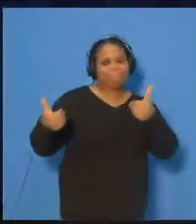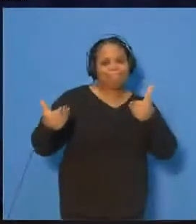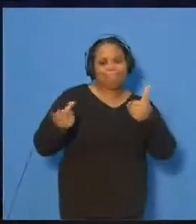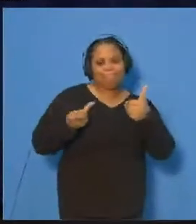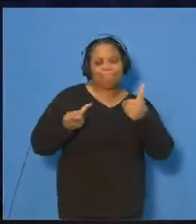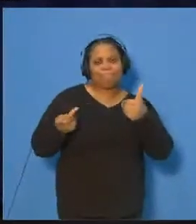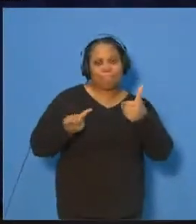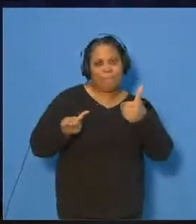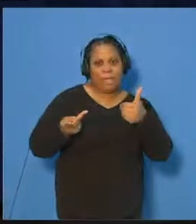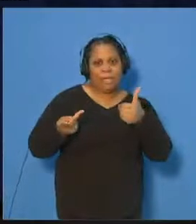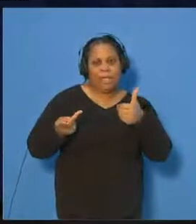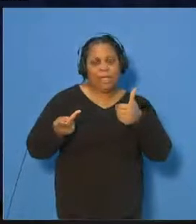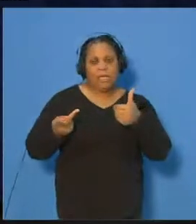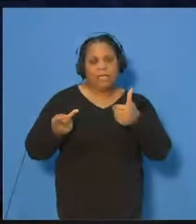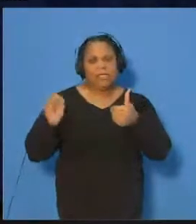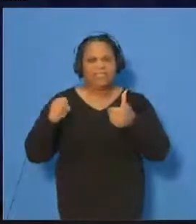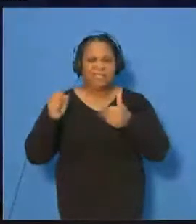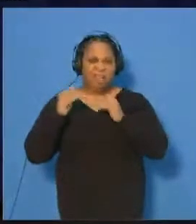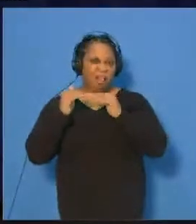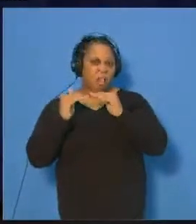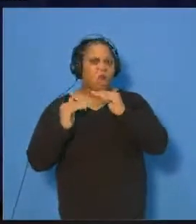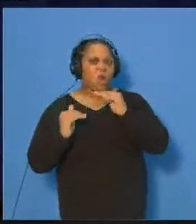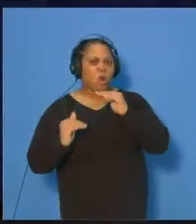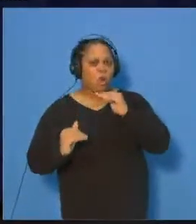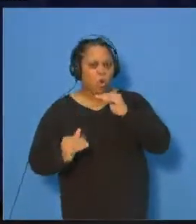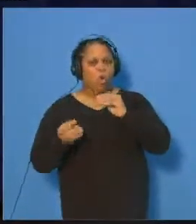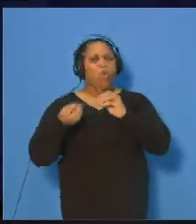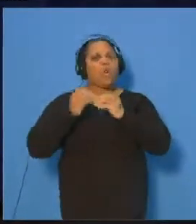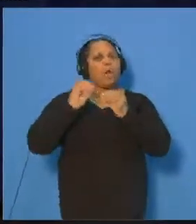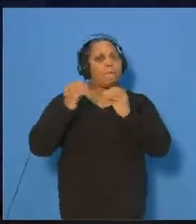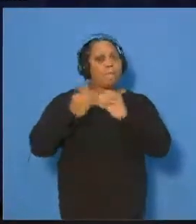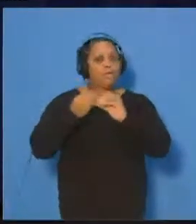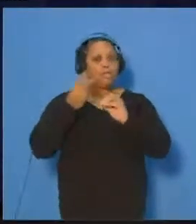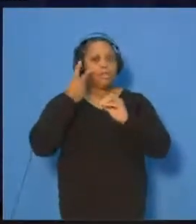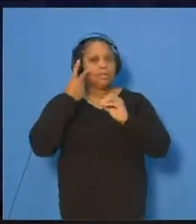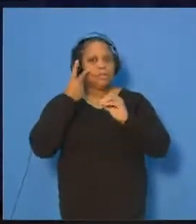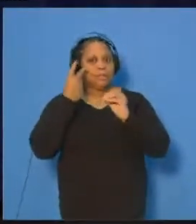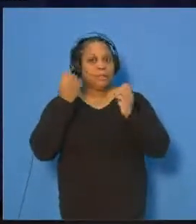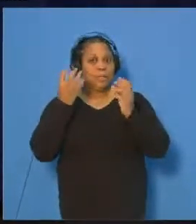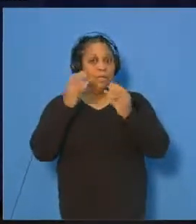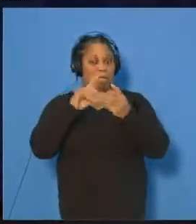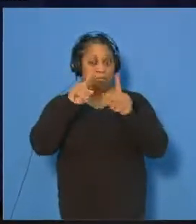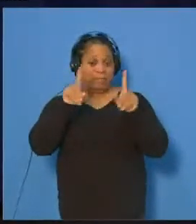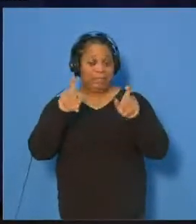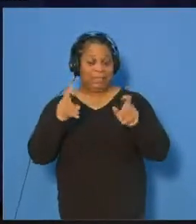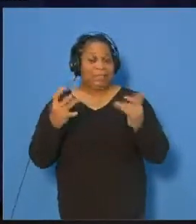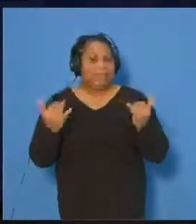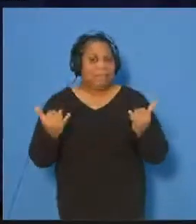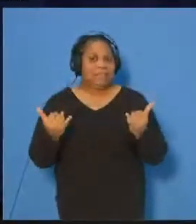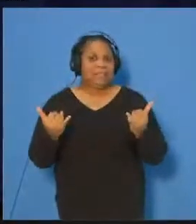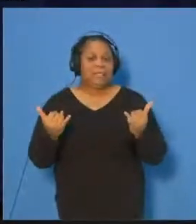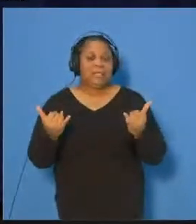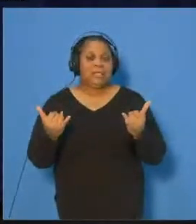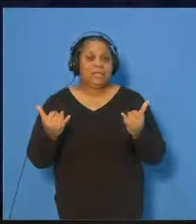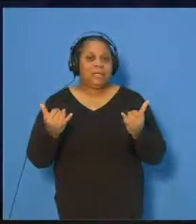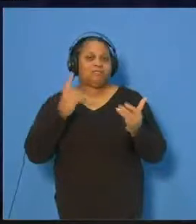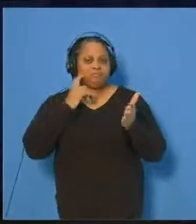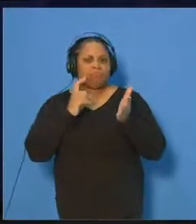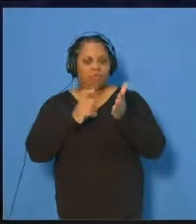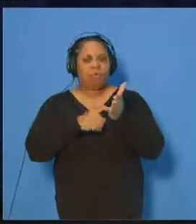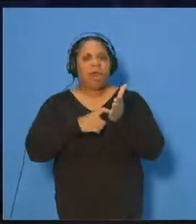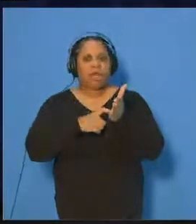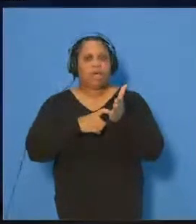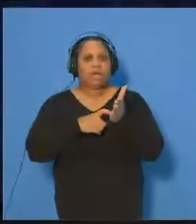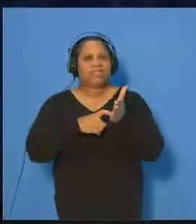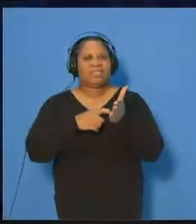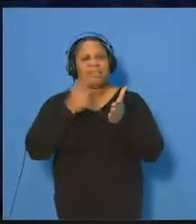things, has been rather low. When you will see the volume of tests of which we did today, recognizing,